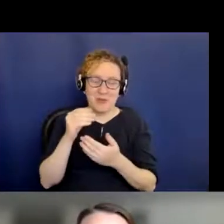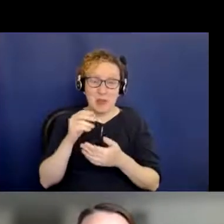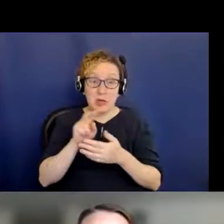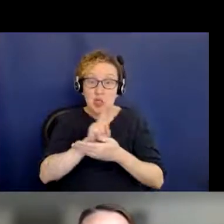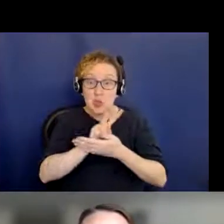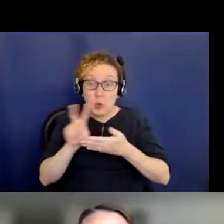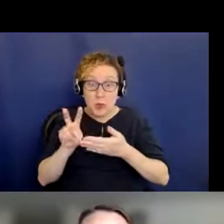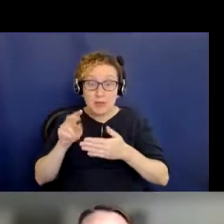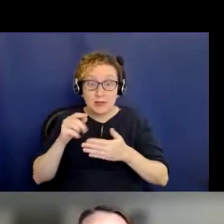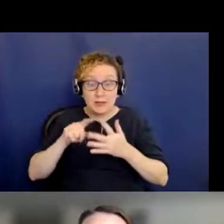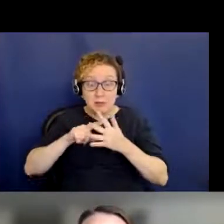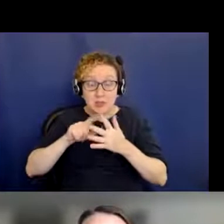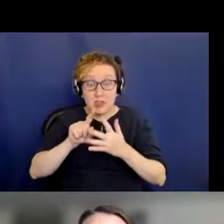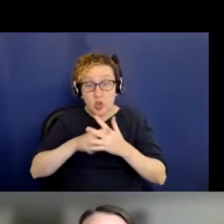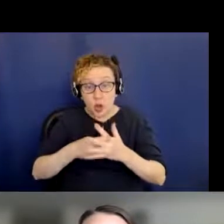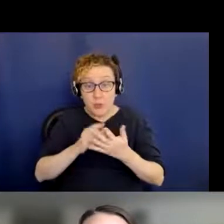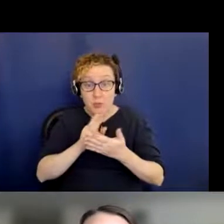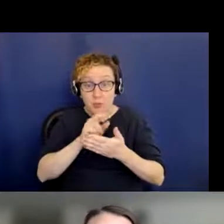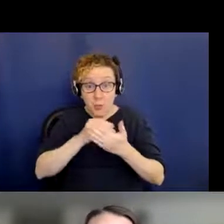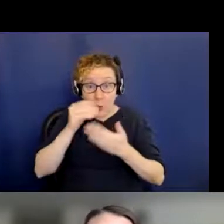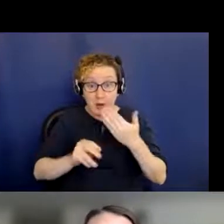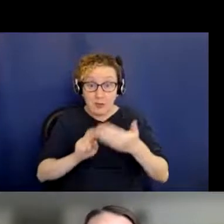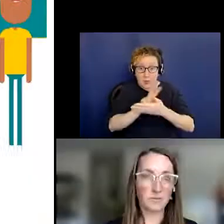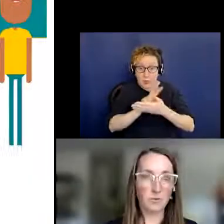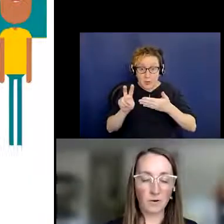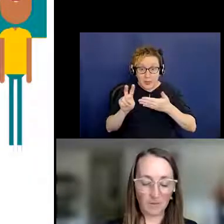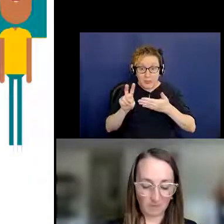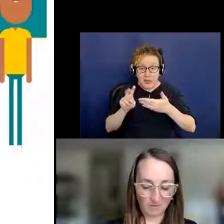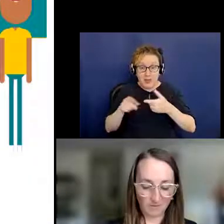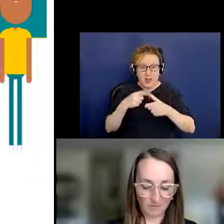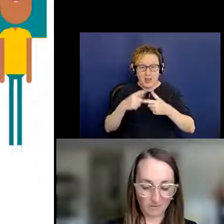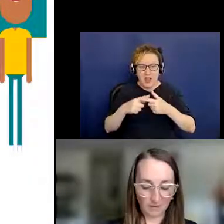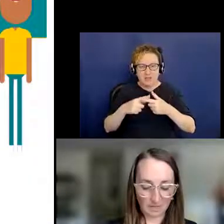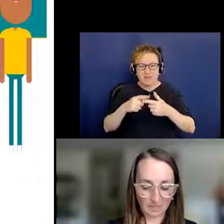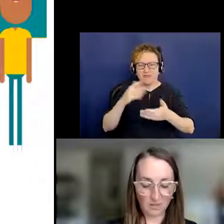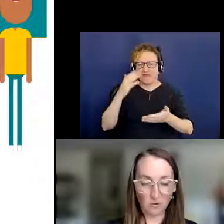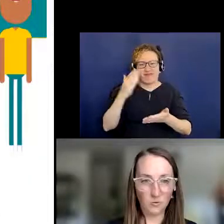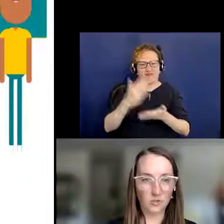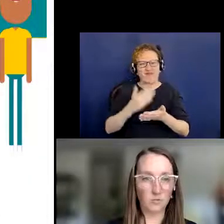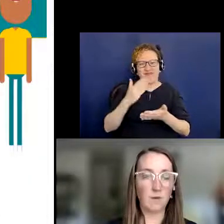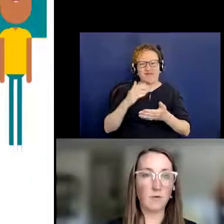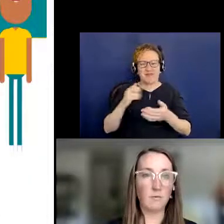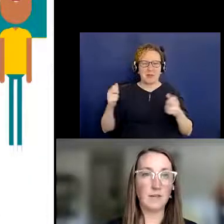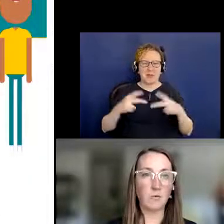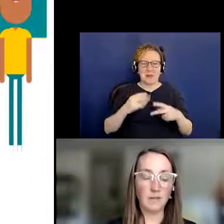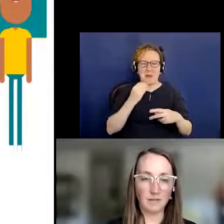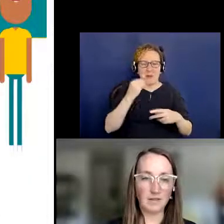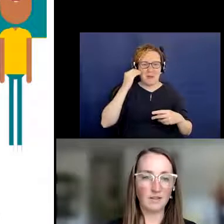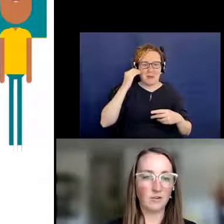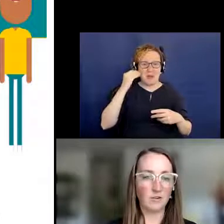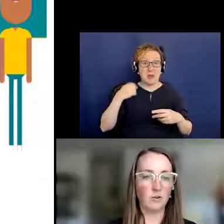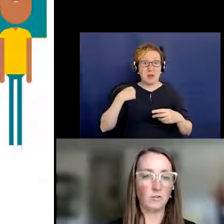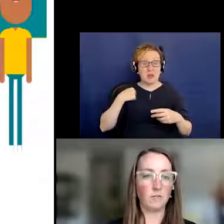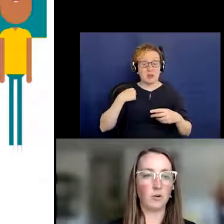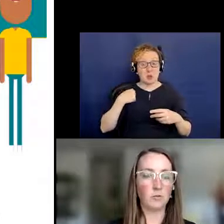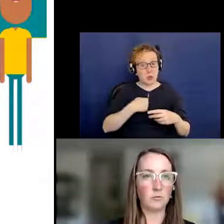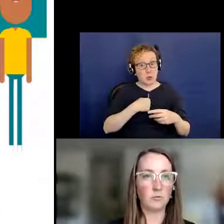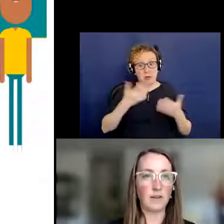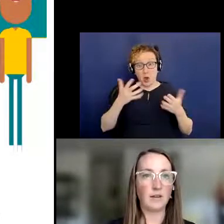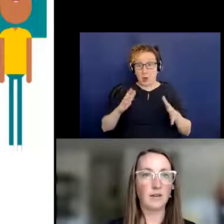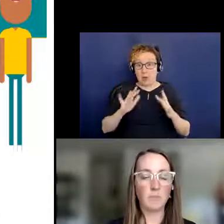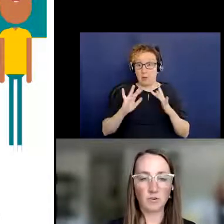And so there was this idea, oh my gosh, we have this program that we've developed for 18 and older. Why don't we quickly,